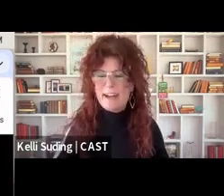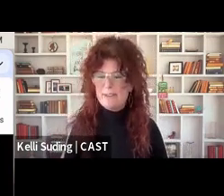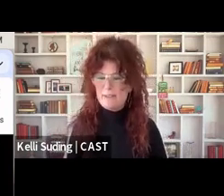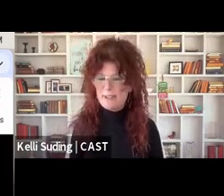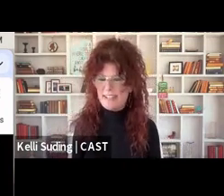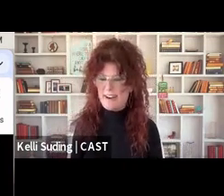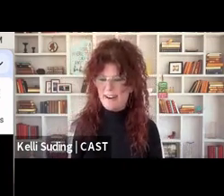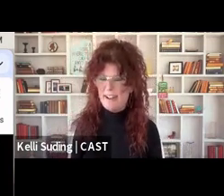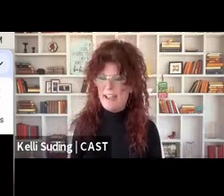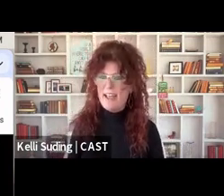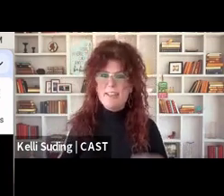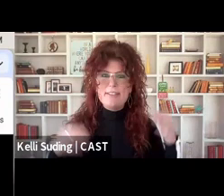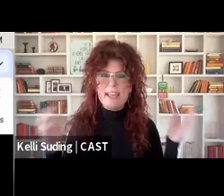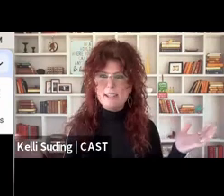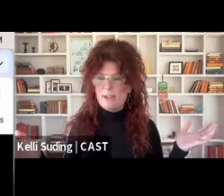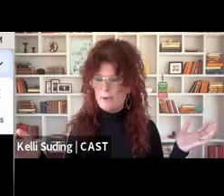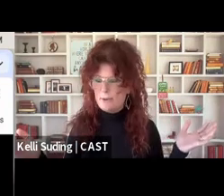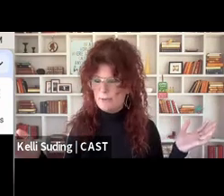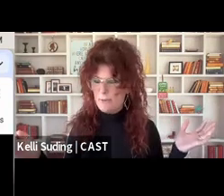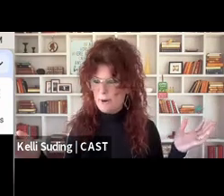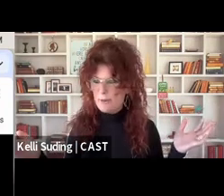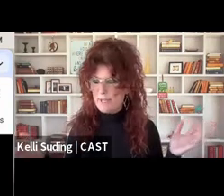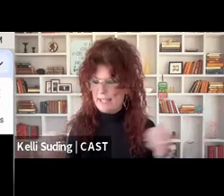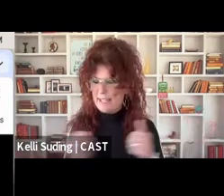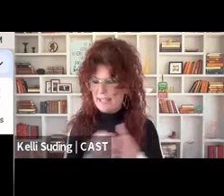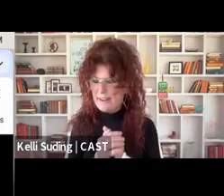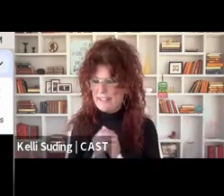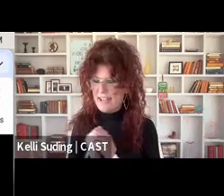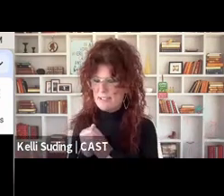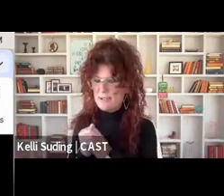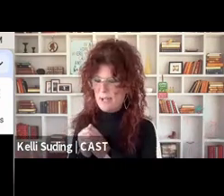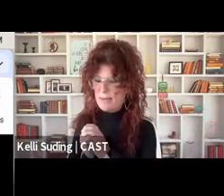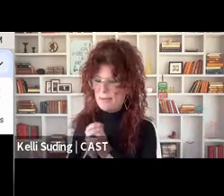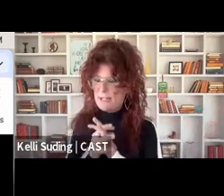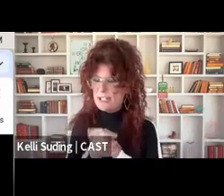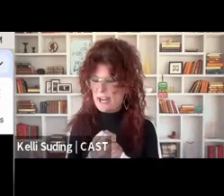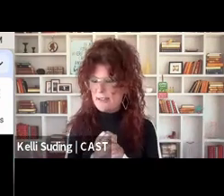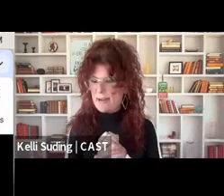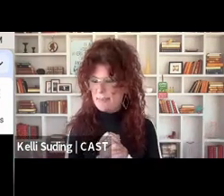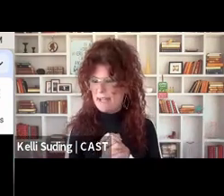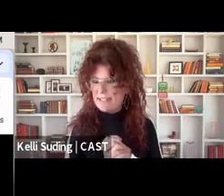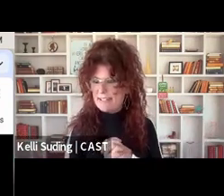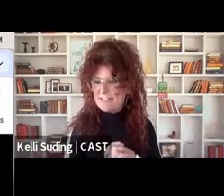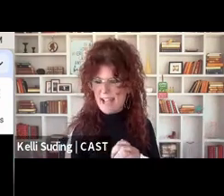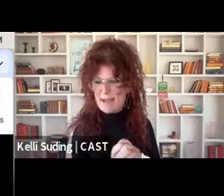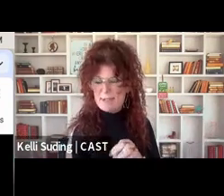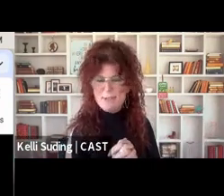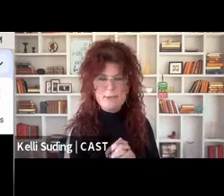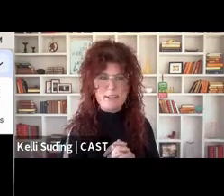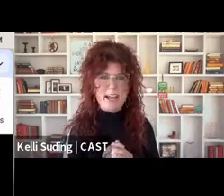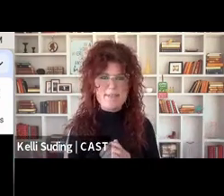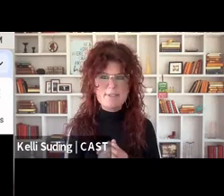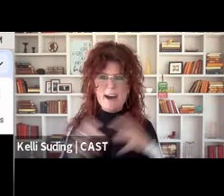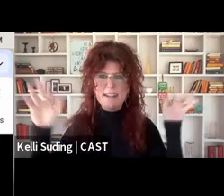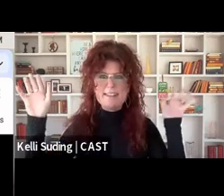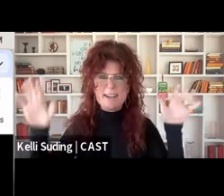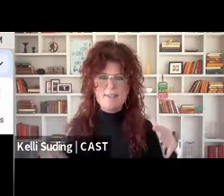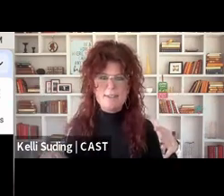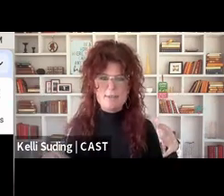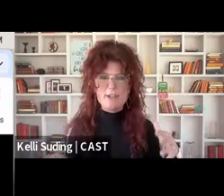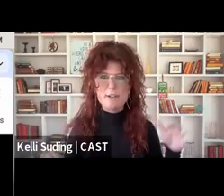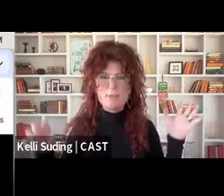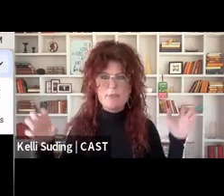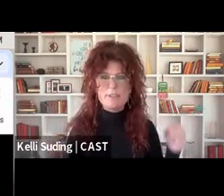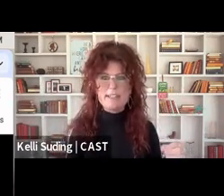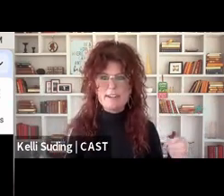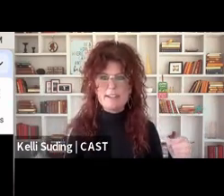out, but I don't think they are. Thank you for being here. Yes, Julie, I will share that playlist. Absolutely. I have tons